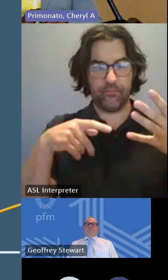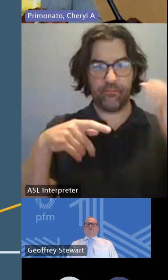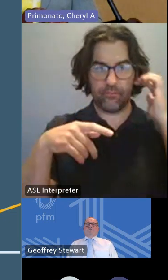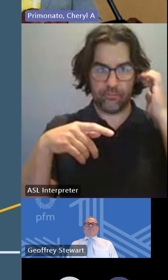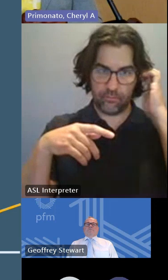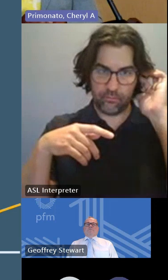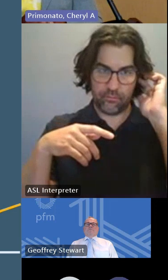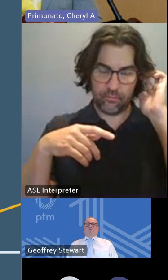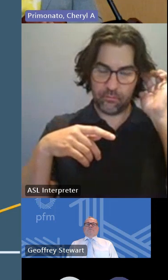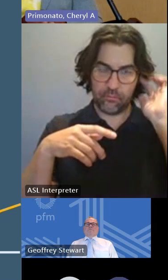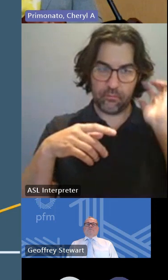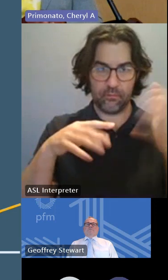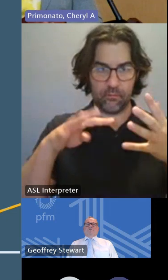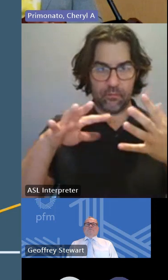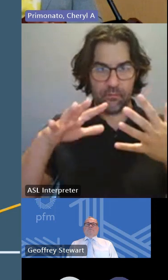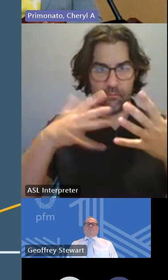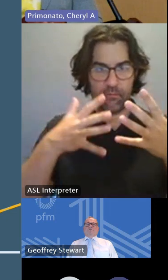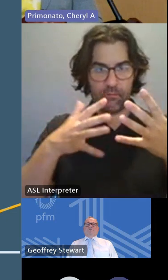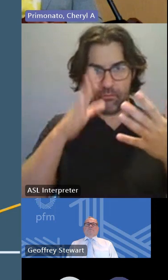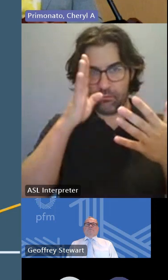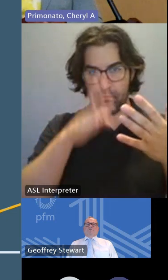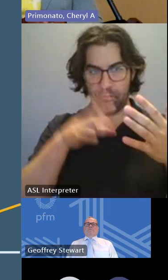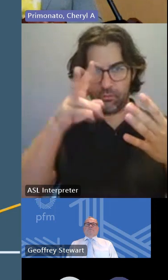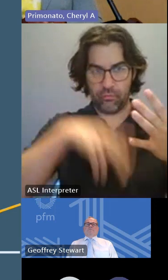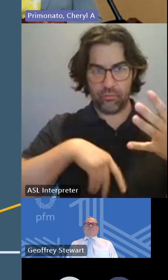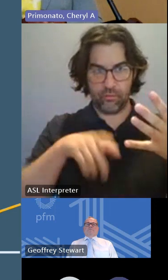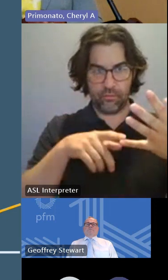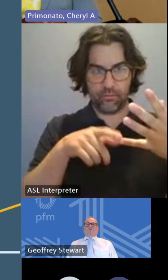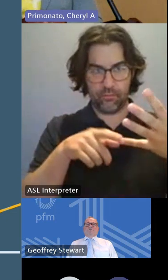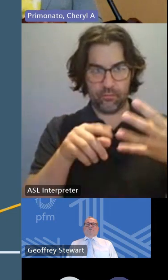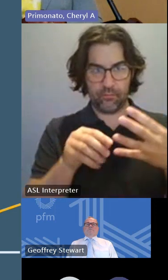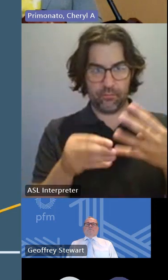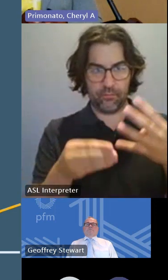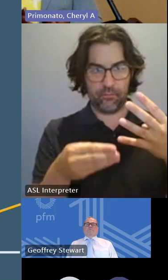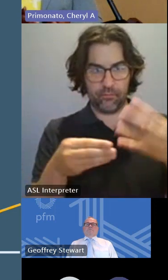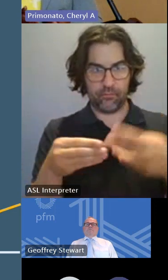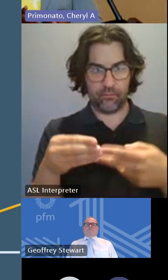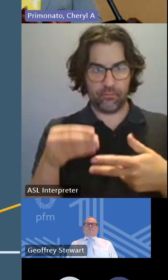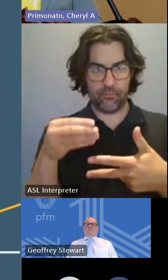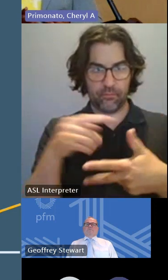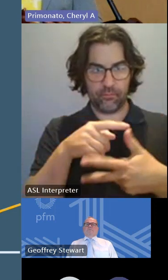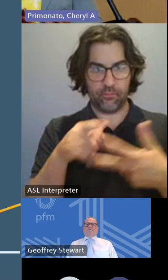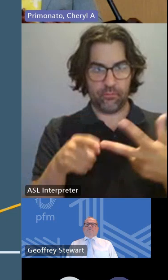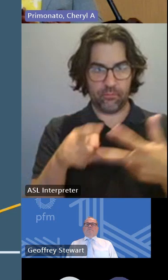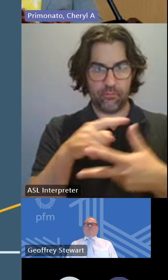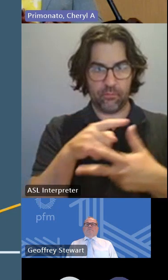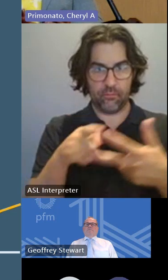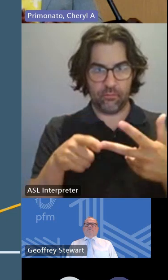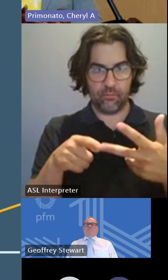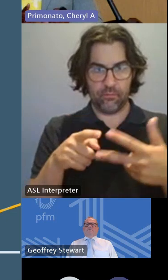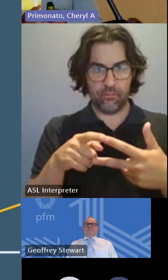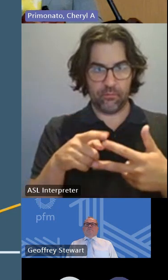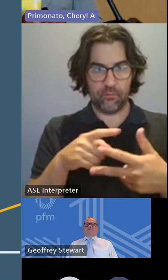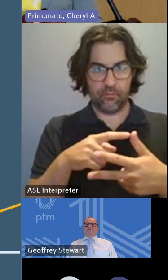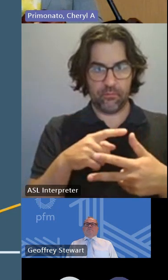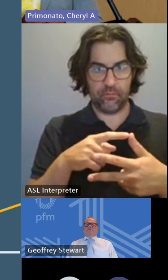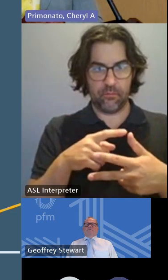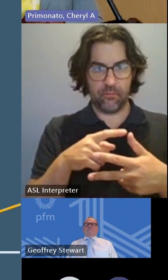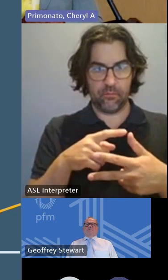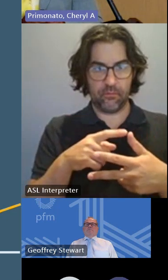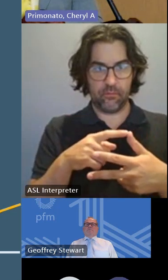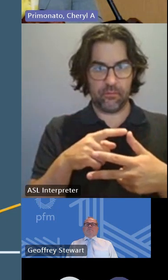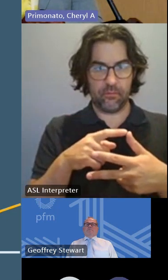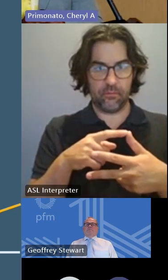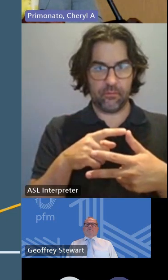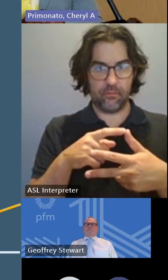financing options. We looked at Transportation Infrastructure Financing and Innovation Act loans, federal loans, TIFIA loan, which